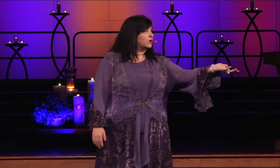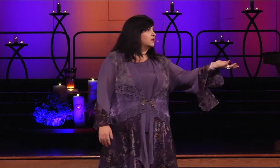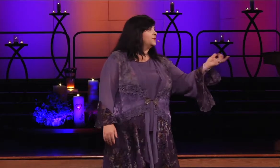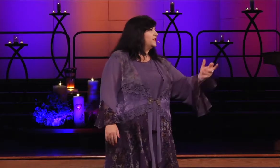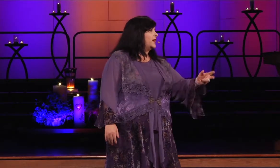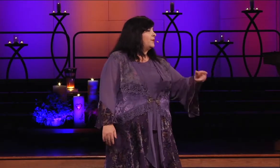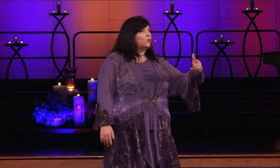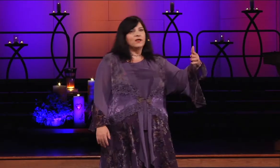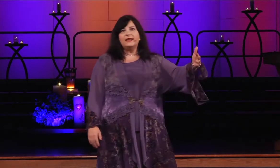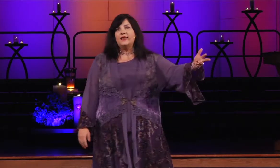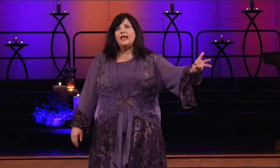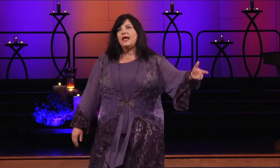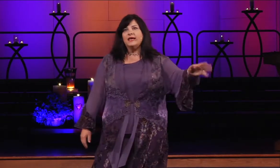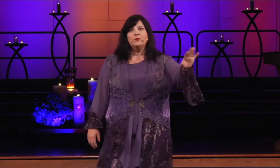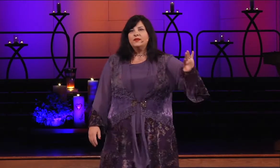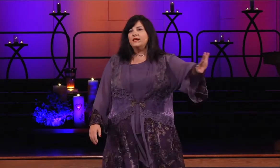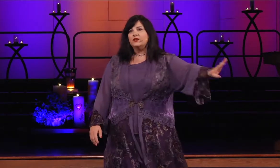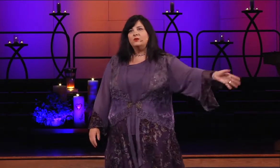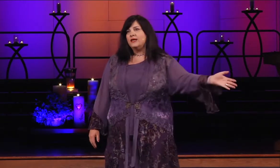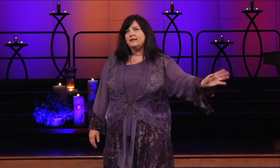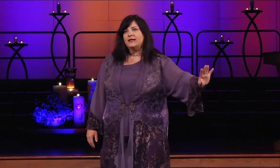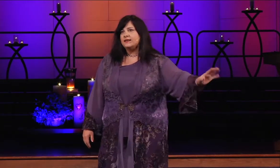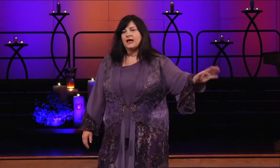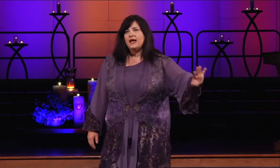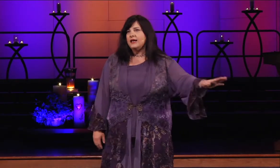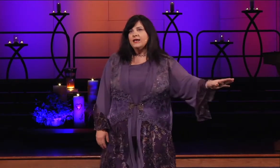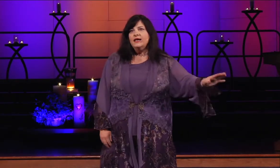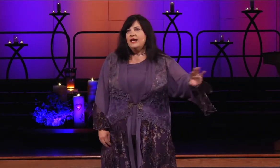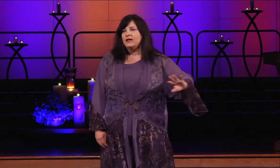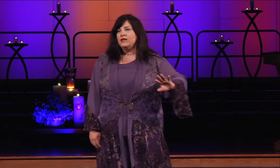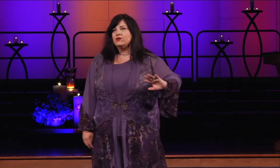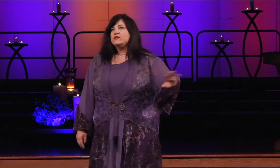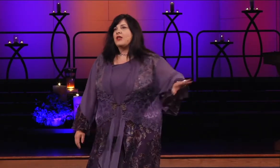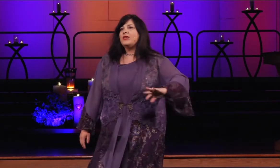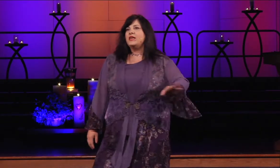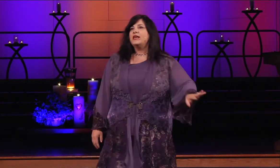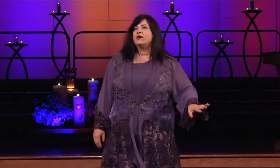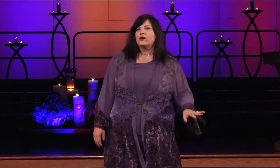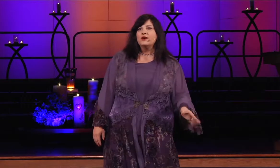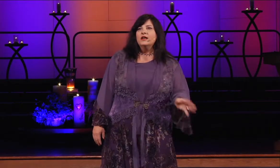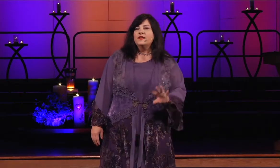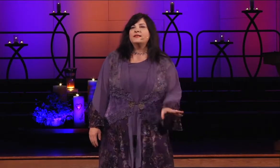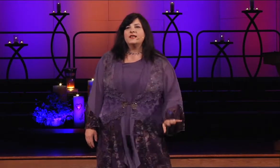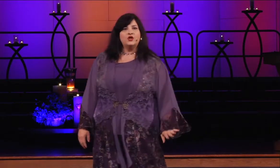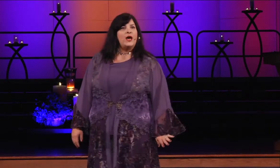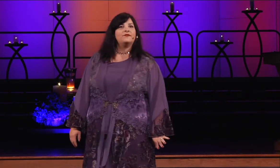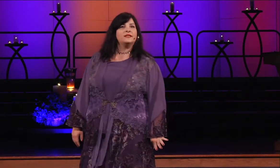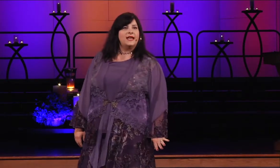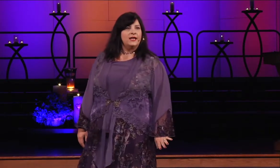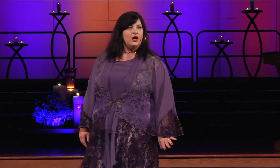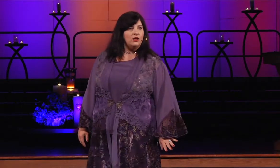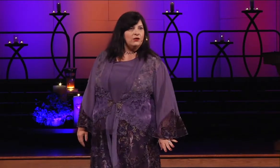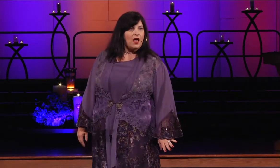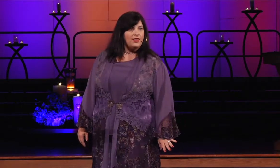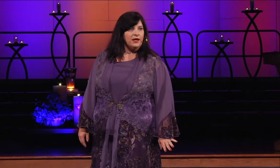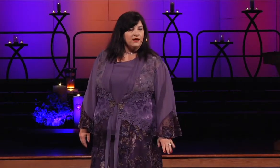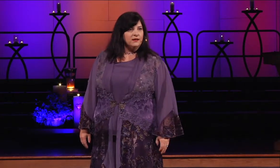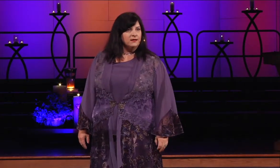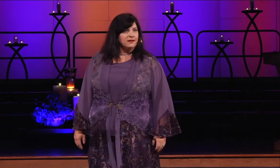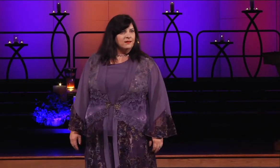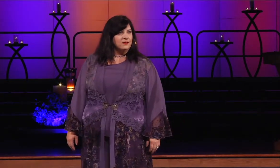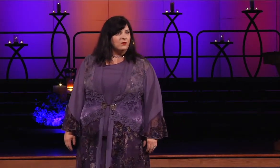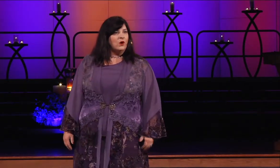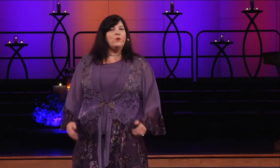what works for them and what they like, and what they don't, they set aside. And there's nothing here that says you have to take it all or